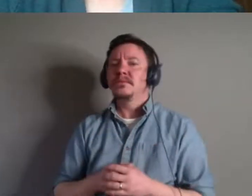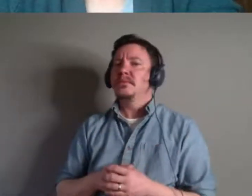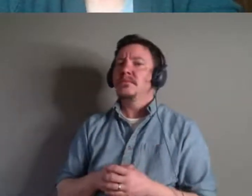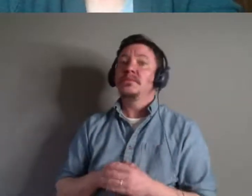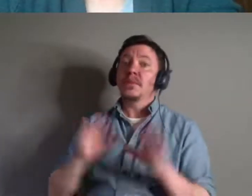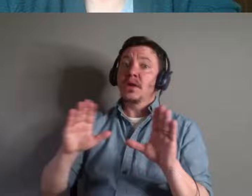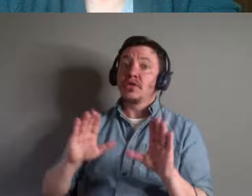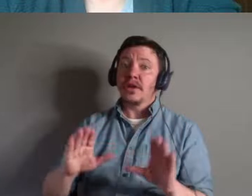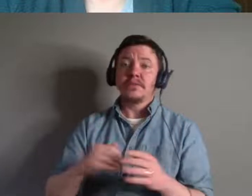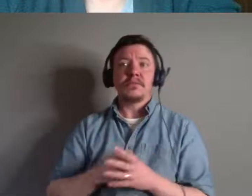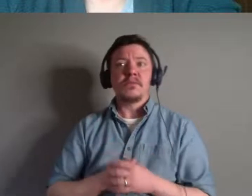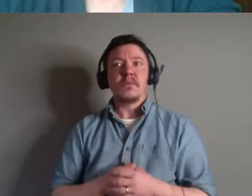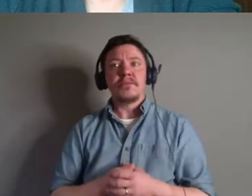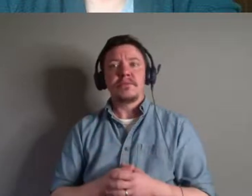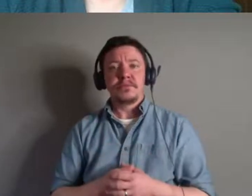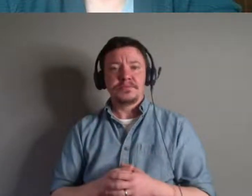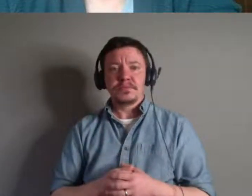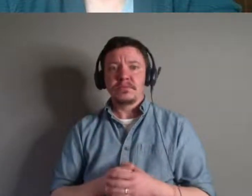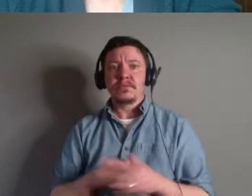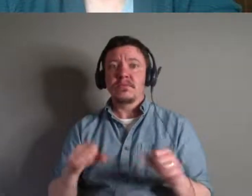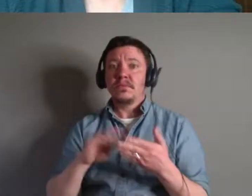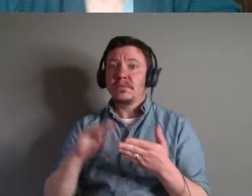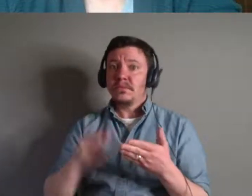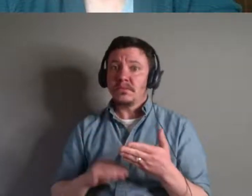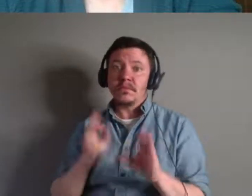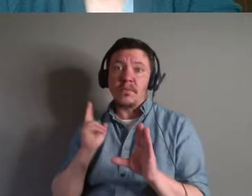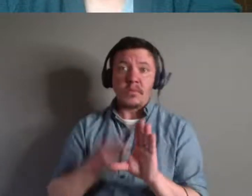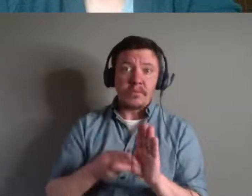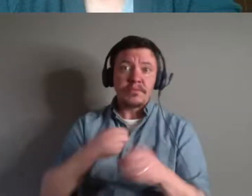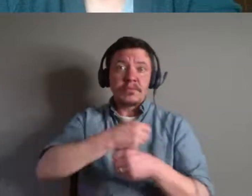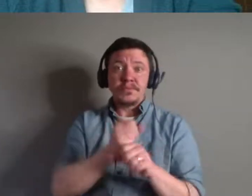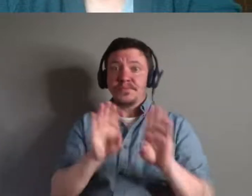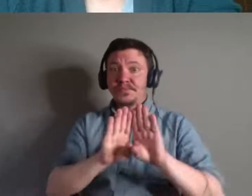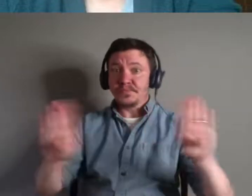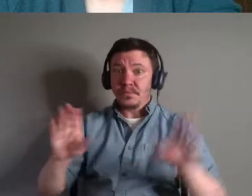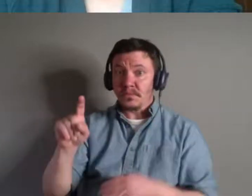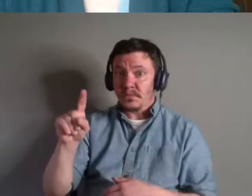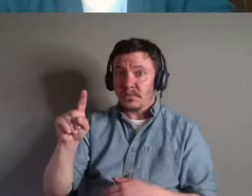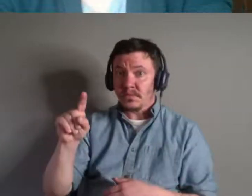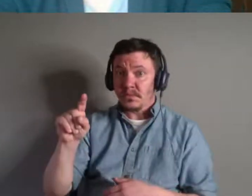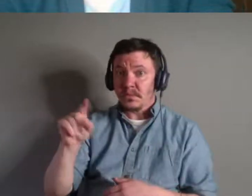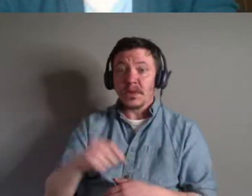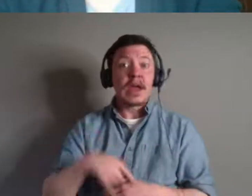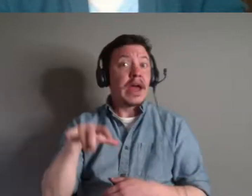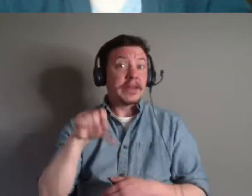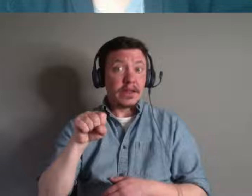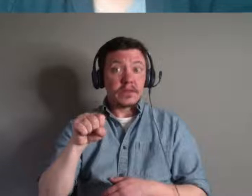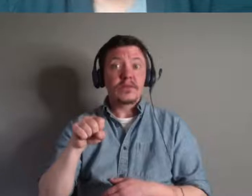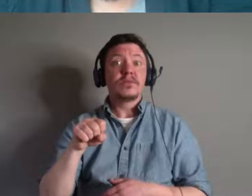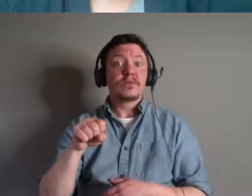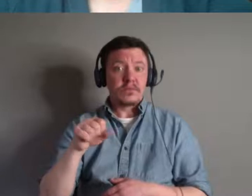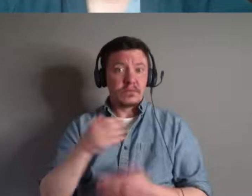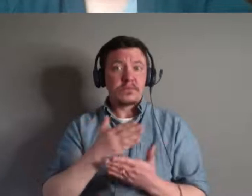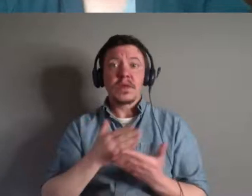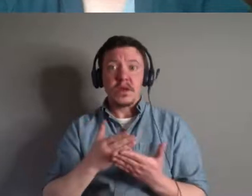Great. Can students participate in the making of the mural? Yeah, that's part of, I